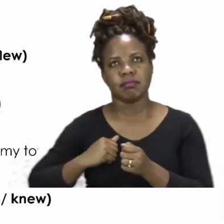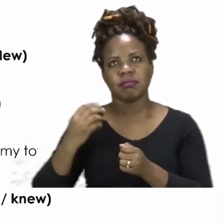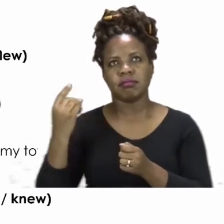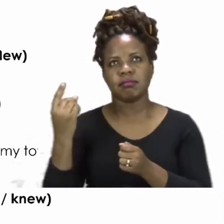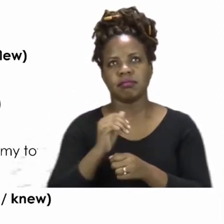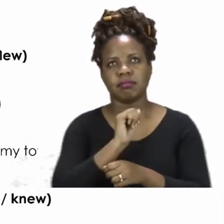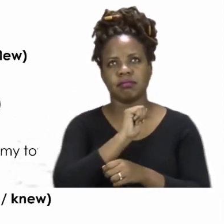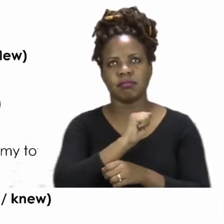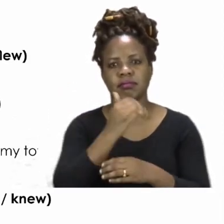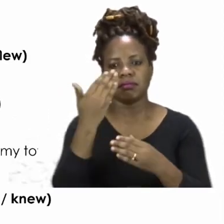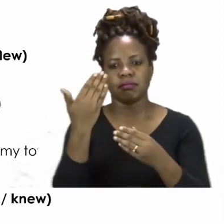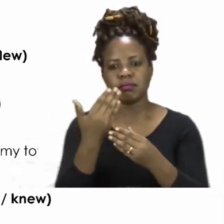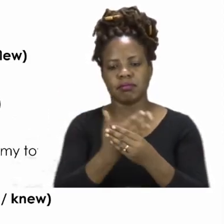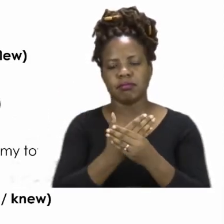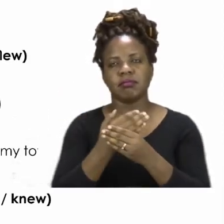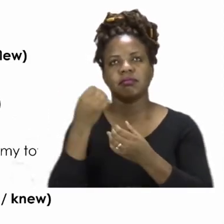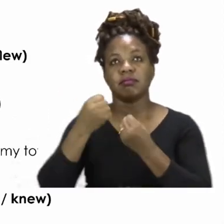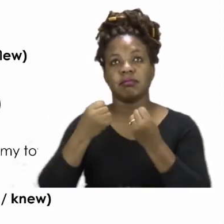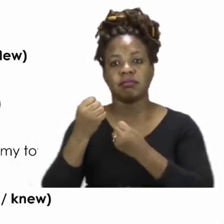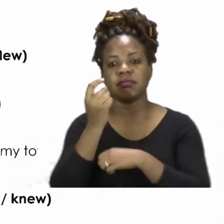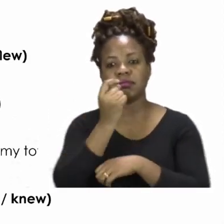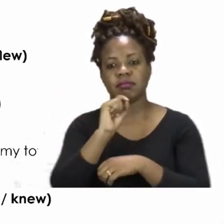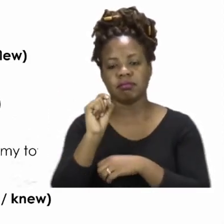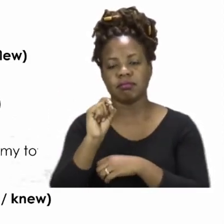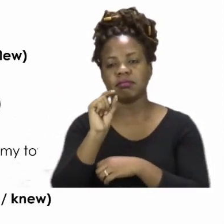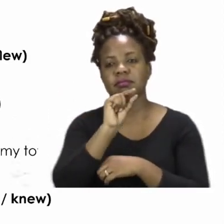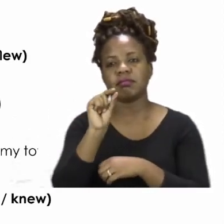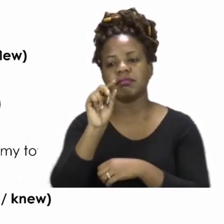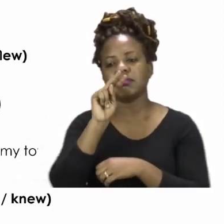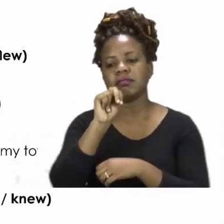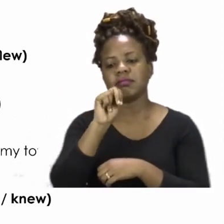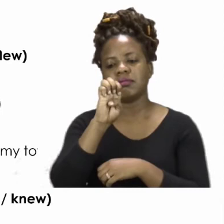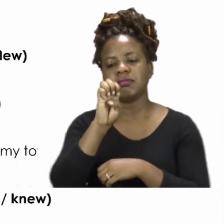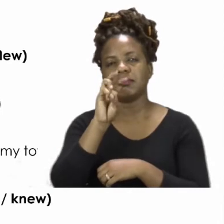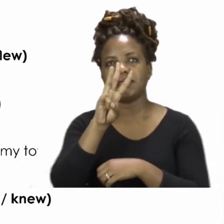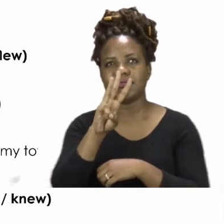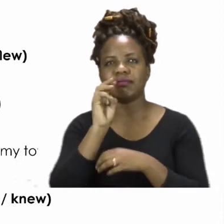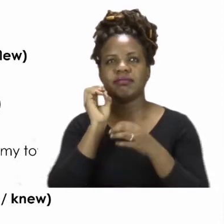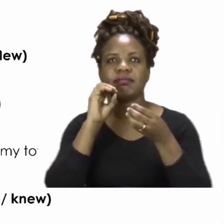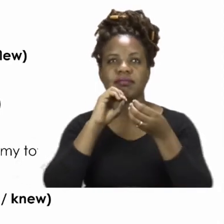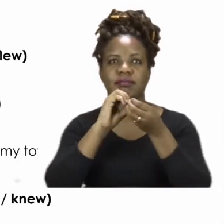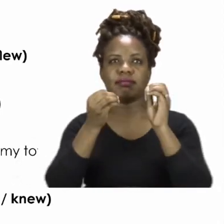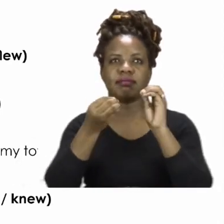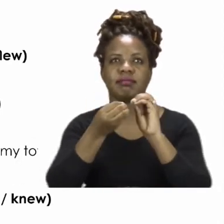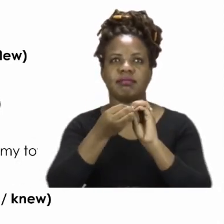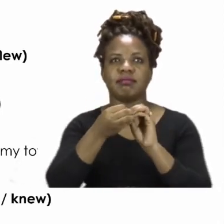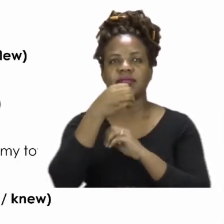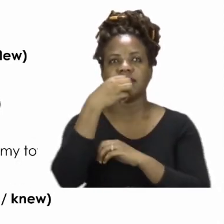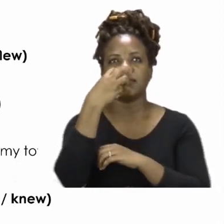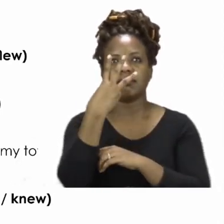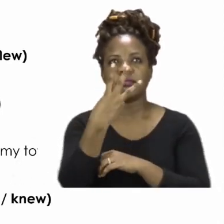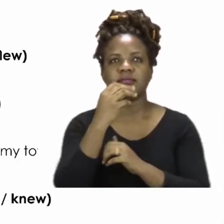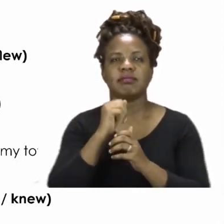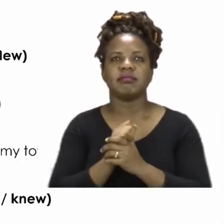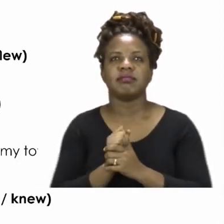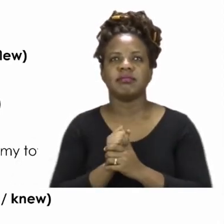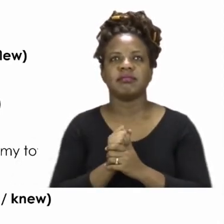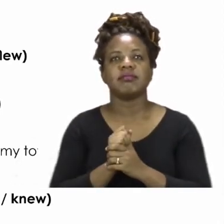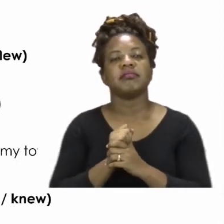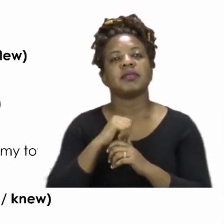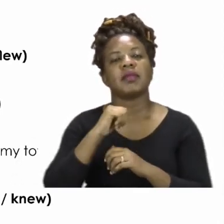new. Then the last one we're going to do together, number 3, my